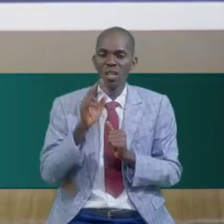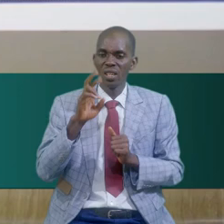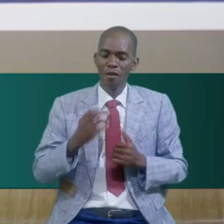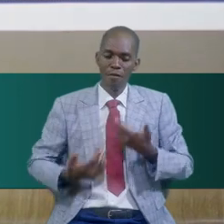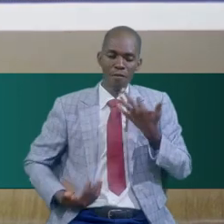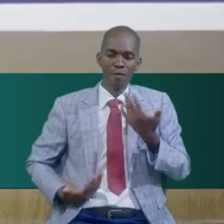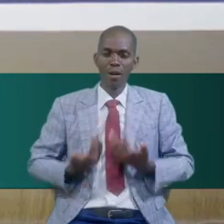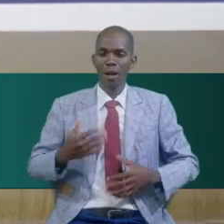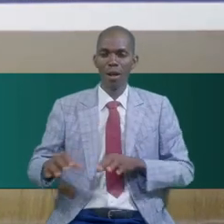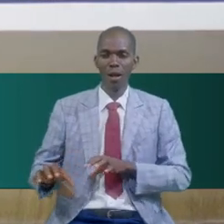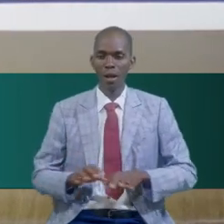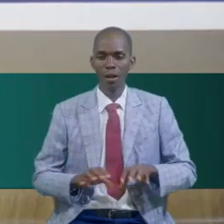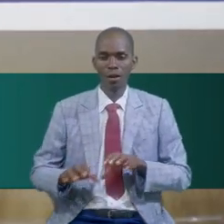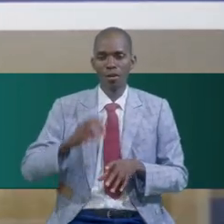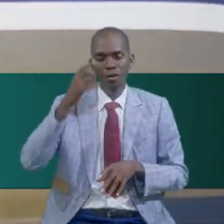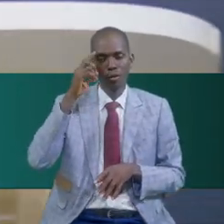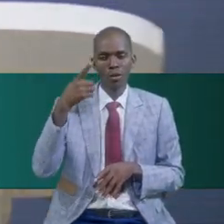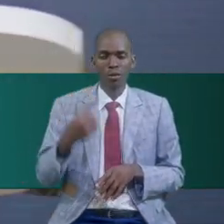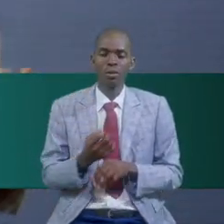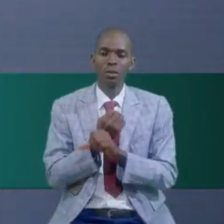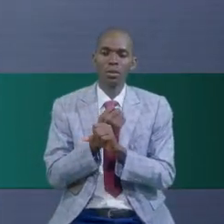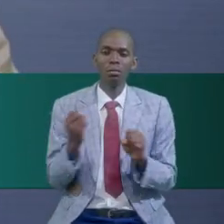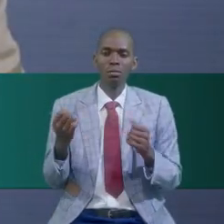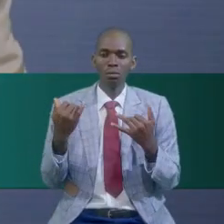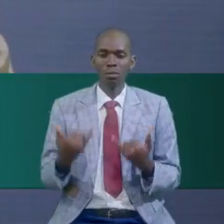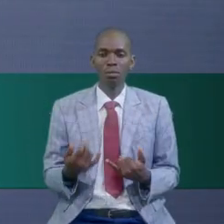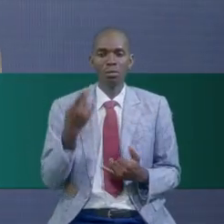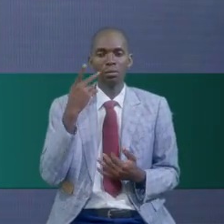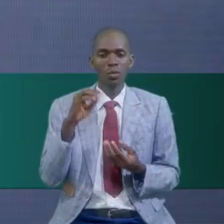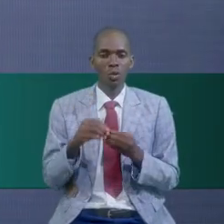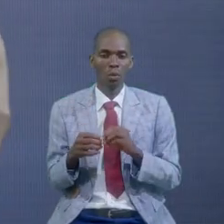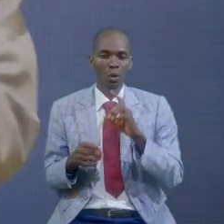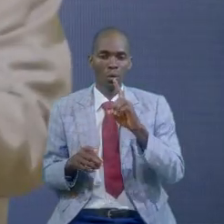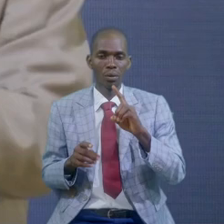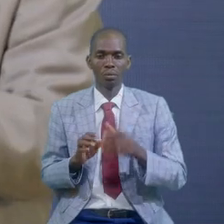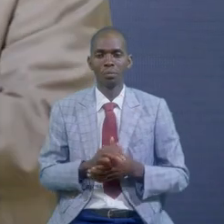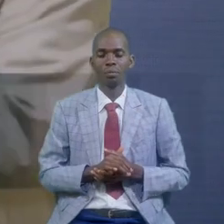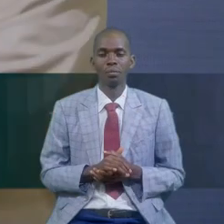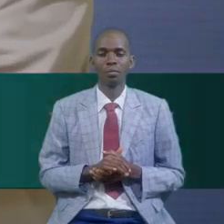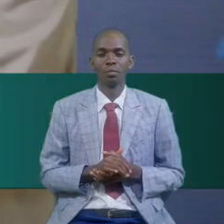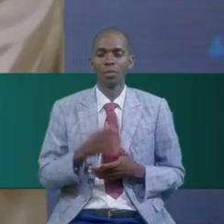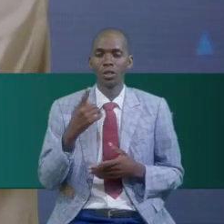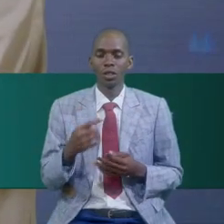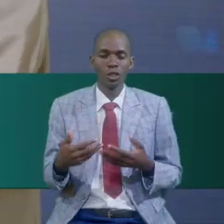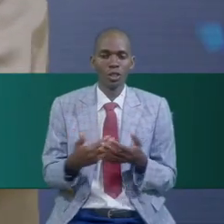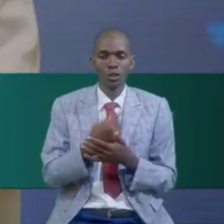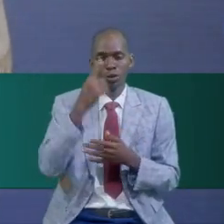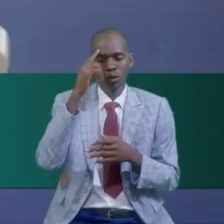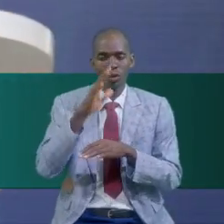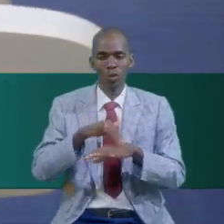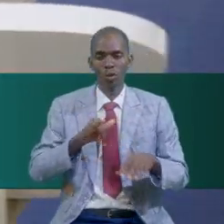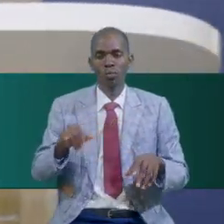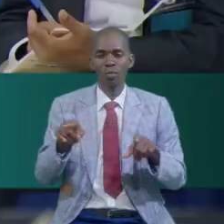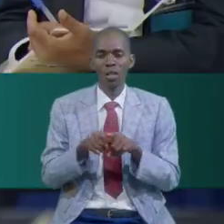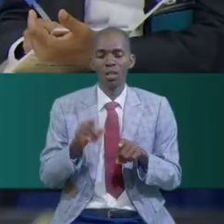action for the just. Look at number one here. Number one, the new calling